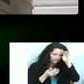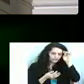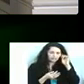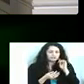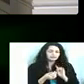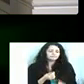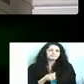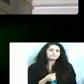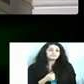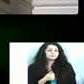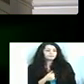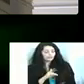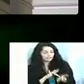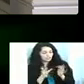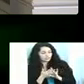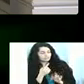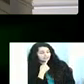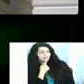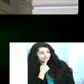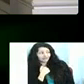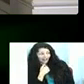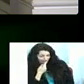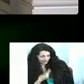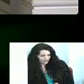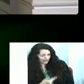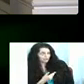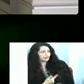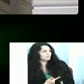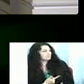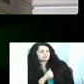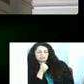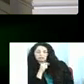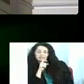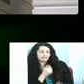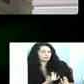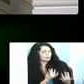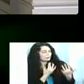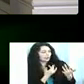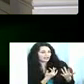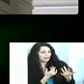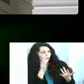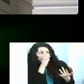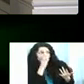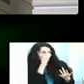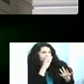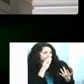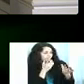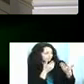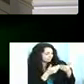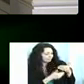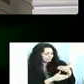"I am he," said Jesus. "You won't have to wait any longer or look any further."